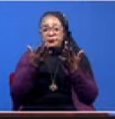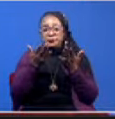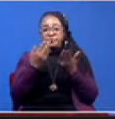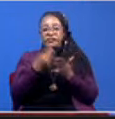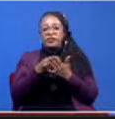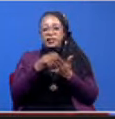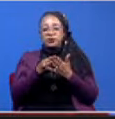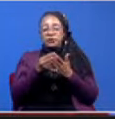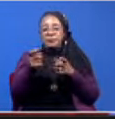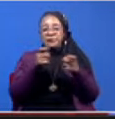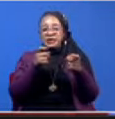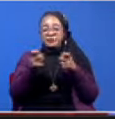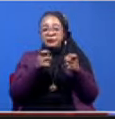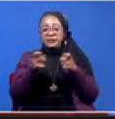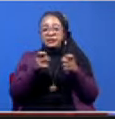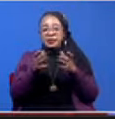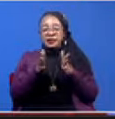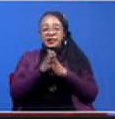financial management accountability